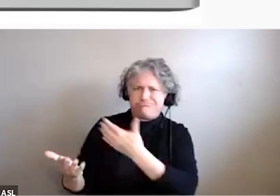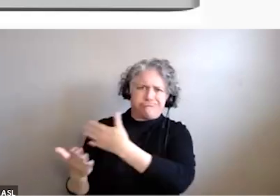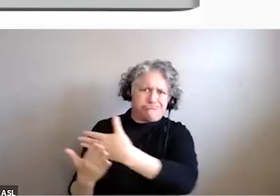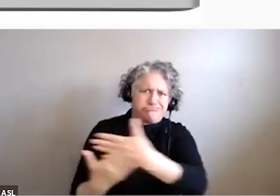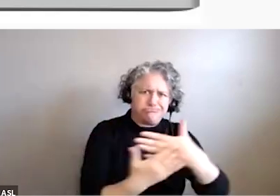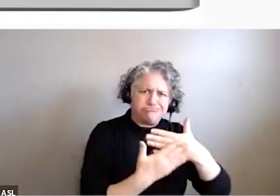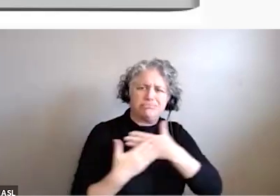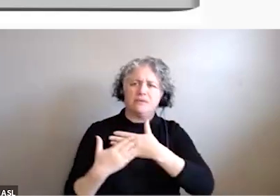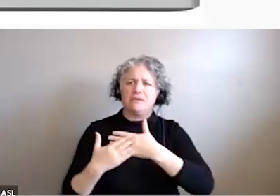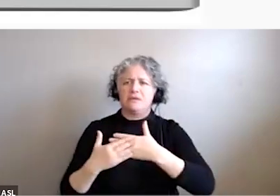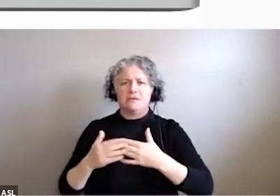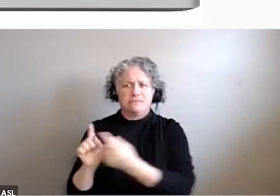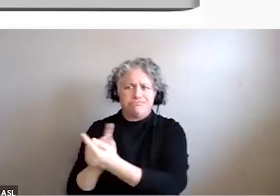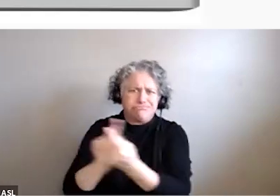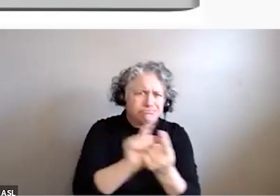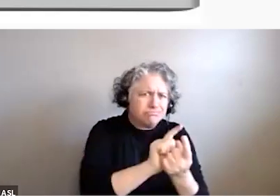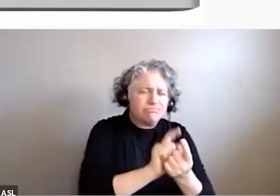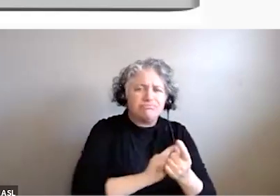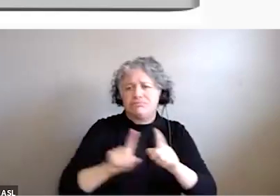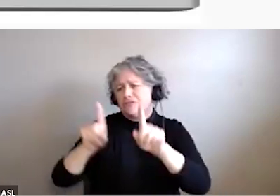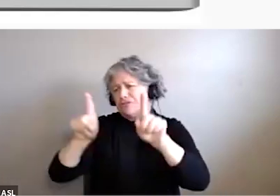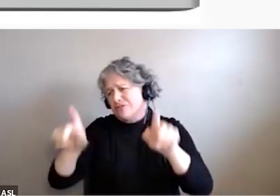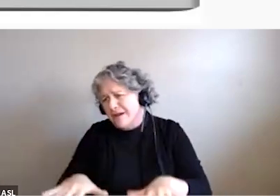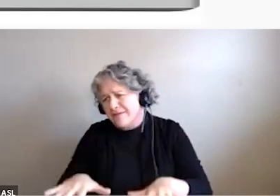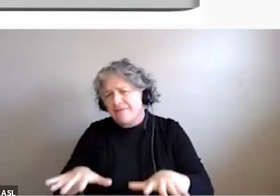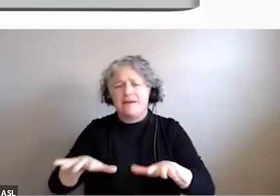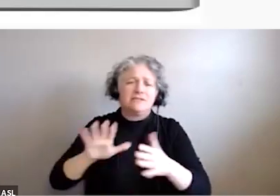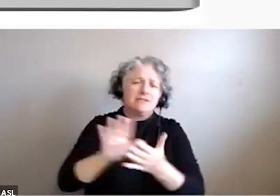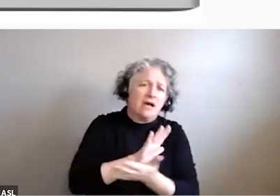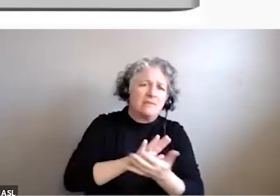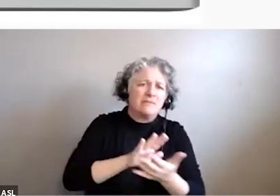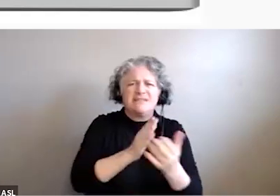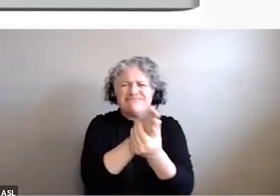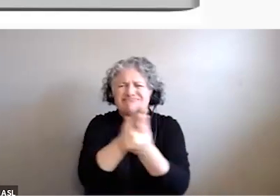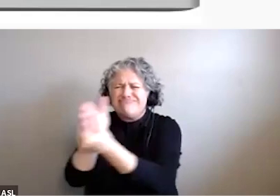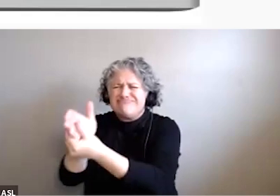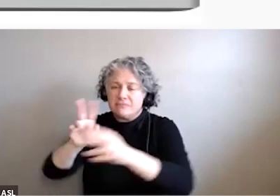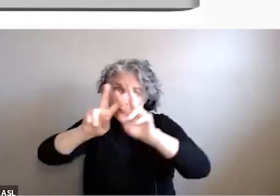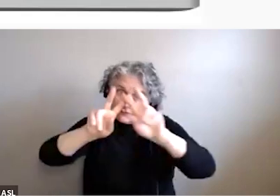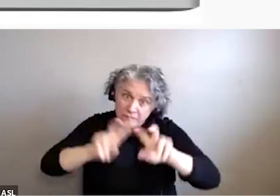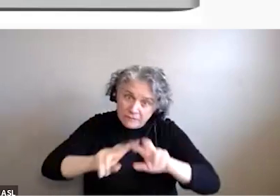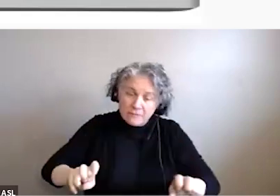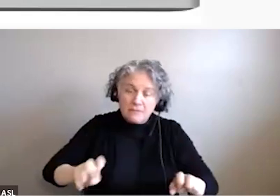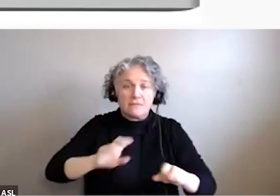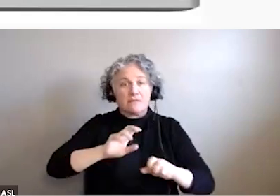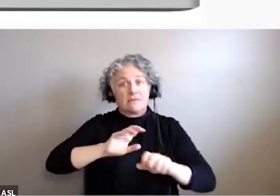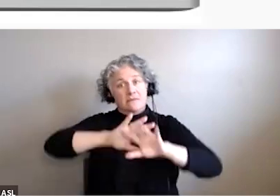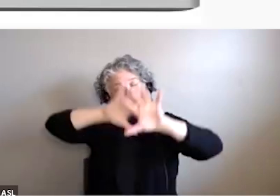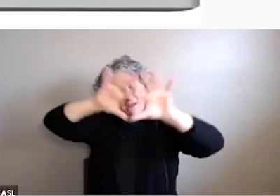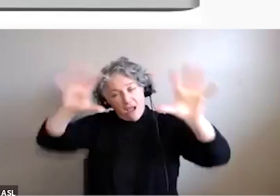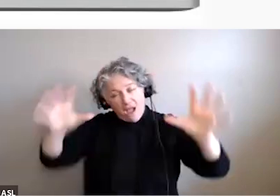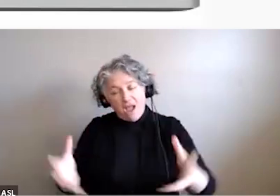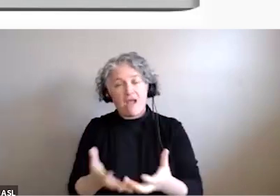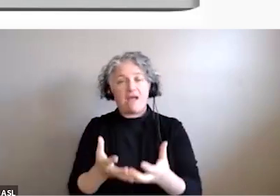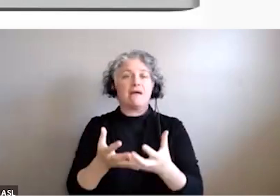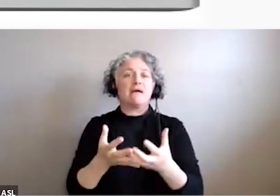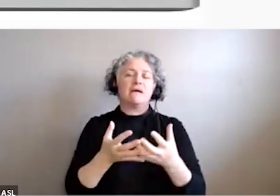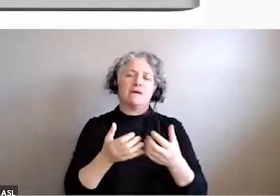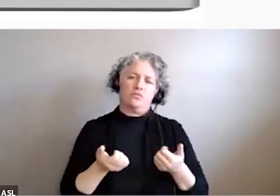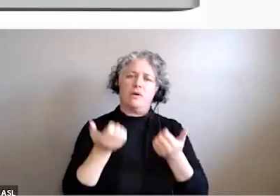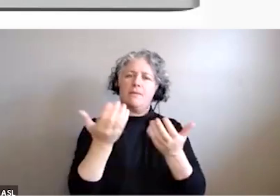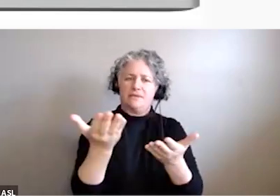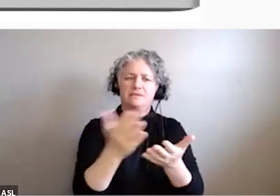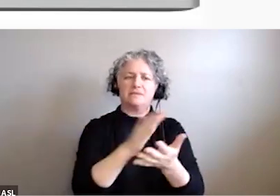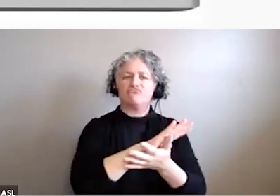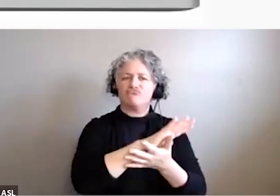lot of people, we did surveys, we looked at lots of documents, and out of that we had all these recommendations, and working